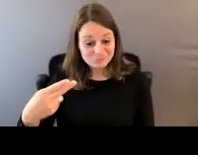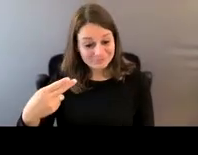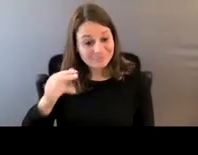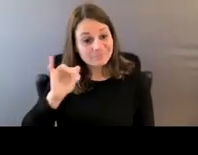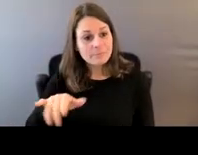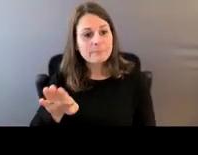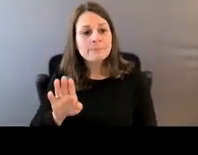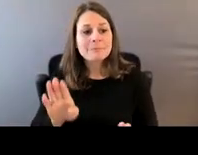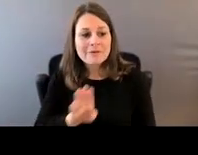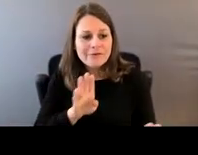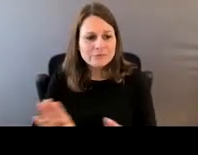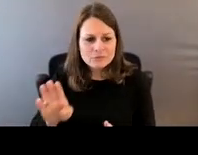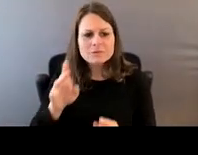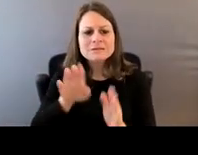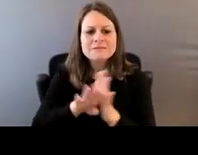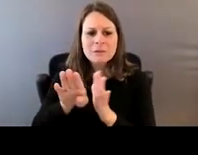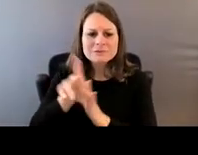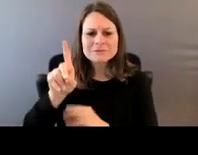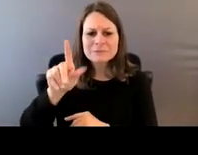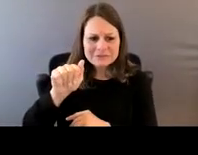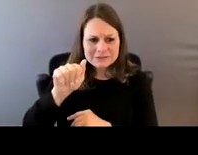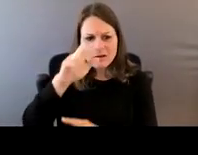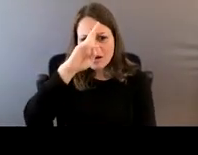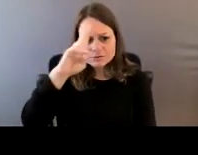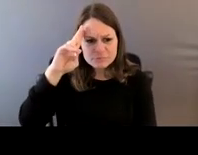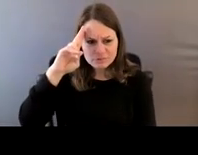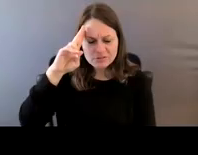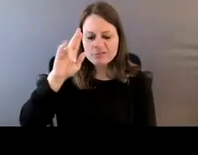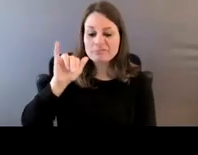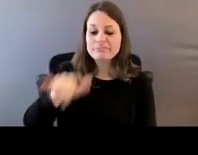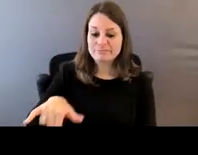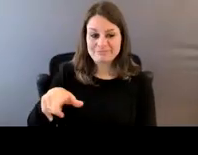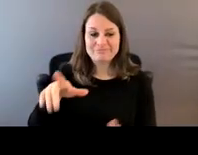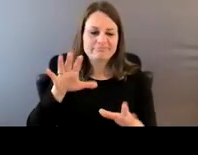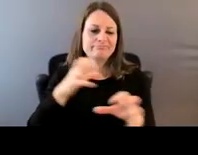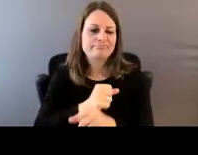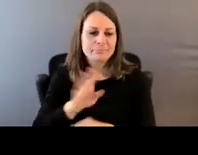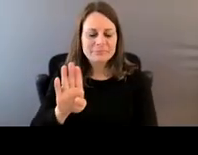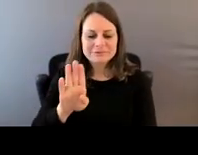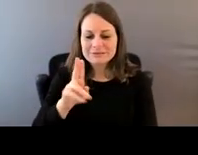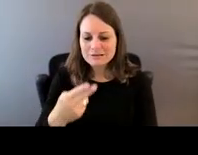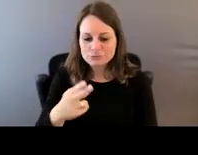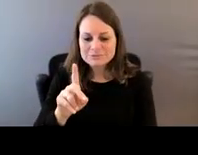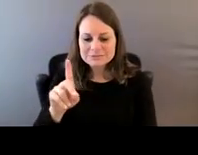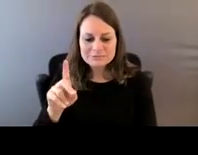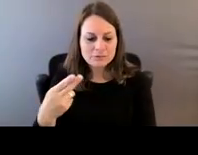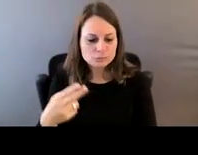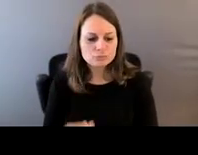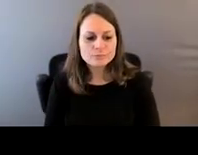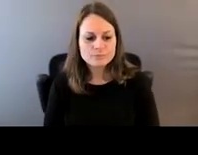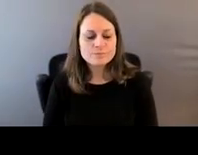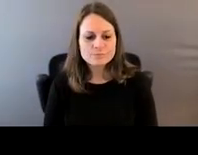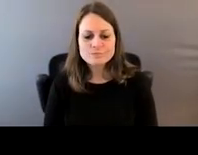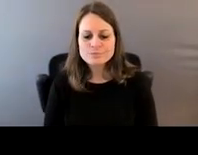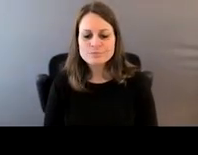and hospitals. This will be referred to as BHDDH, and you can access their website